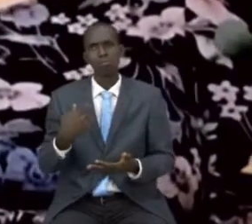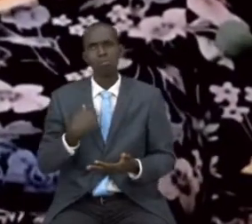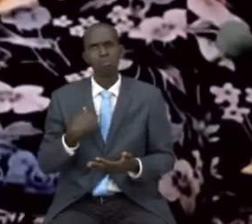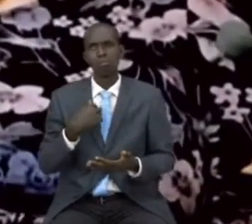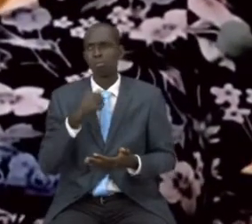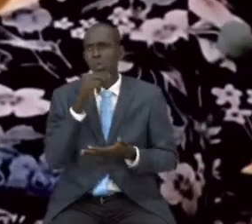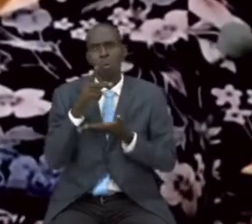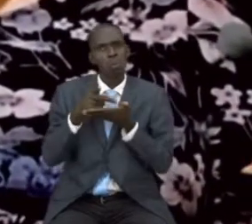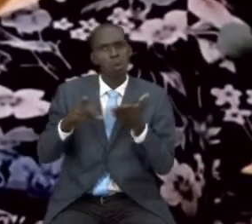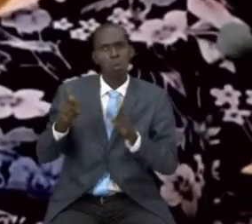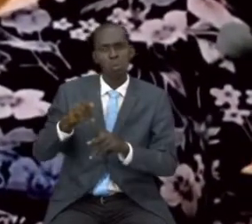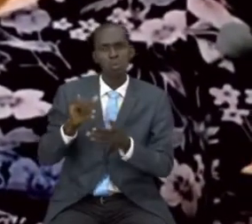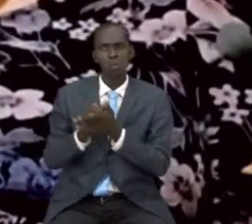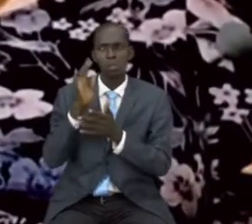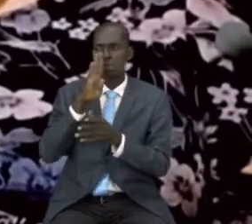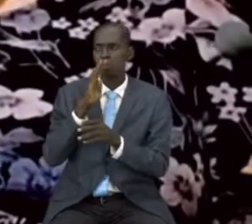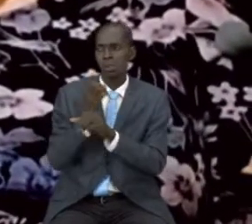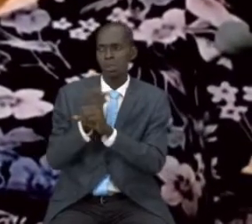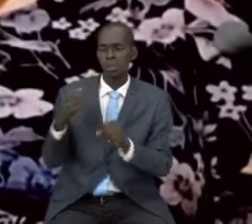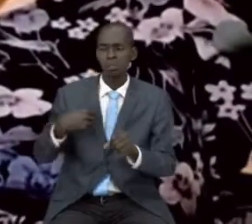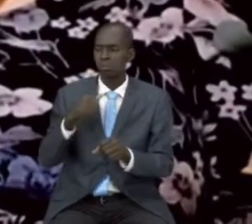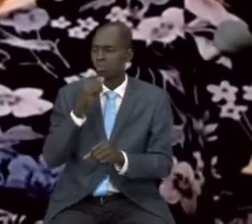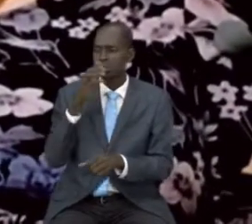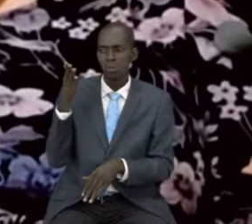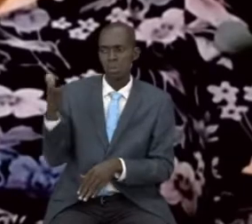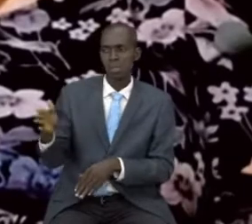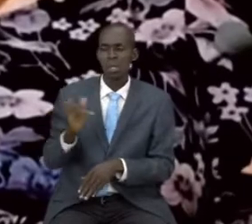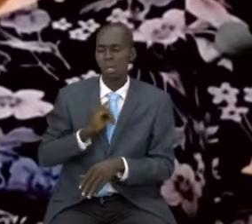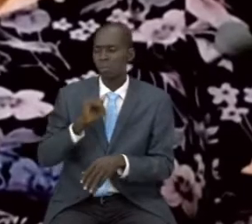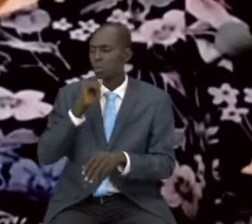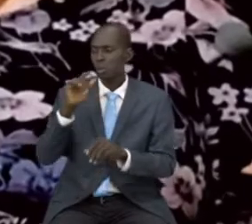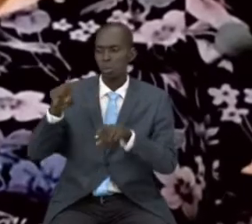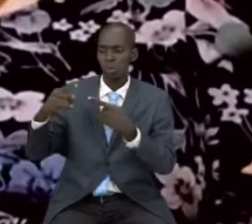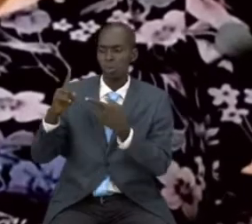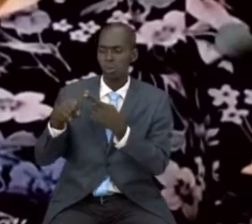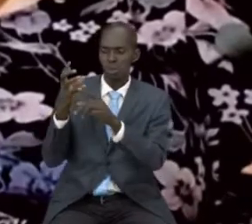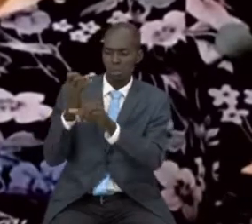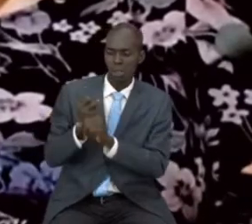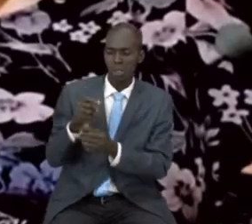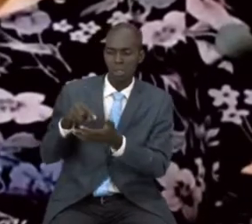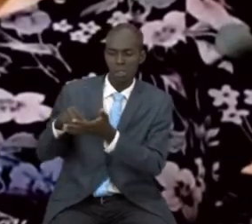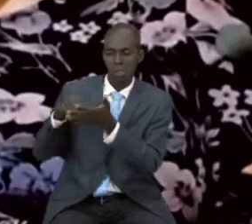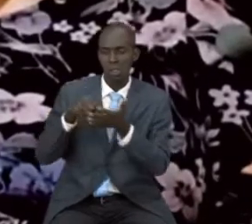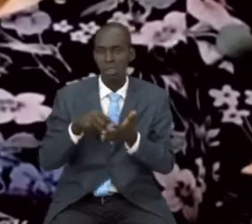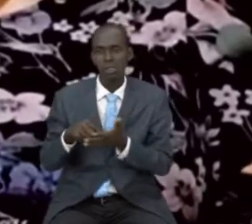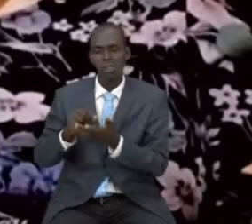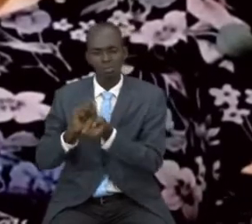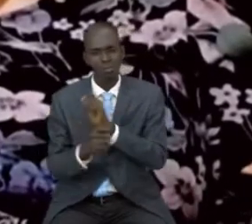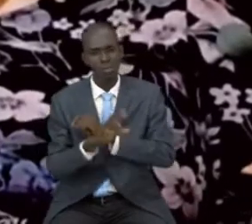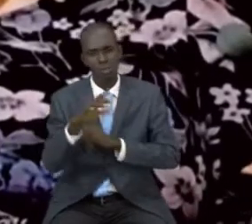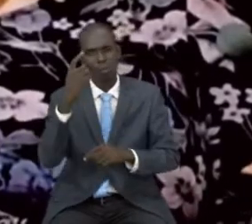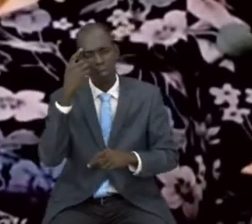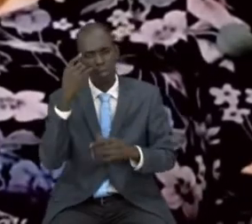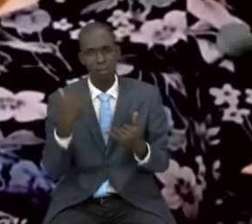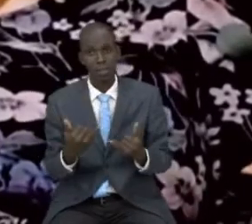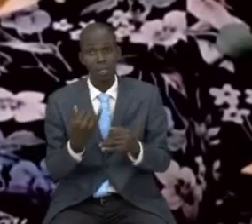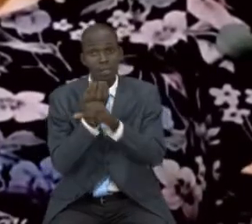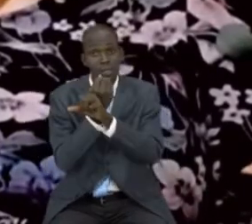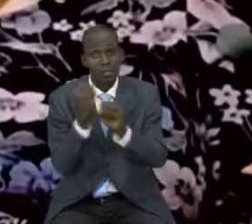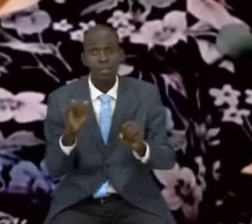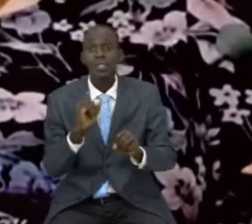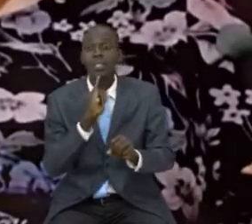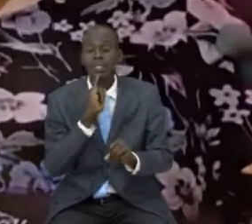them, I'm not there, I'm not to get this, I'm not going to get that, Change your mind. Salvation